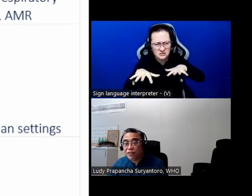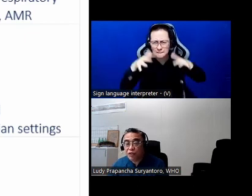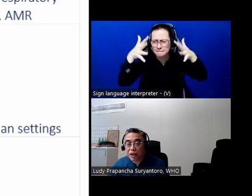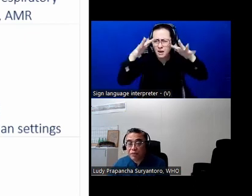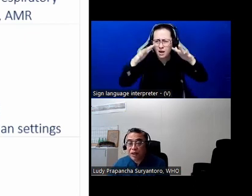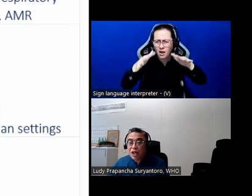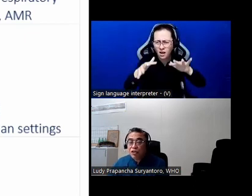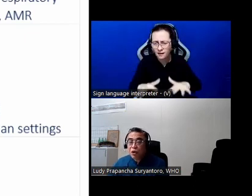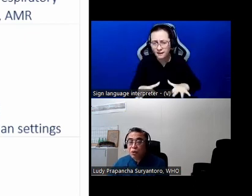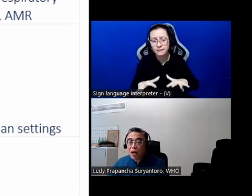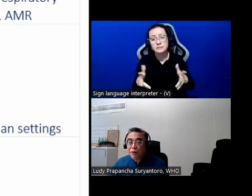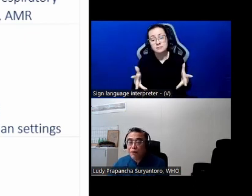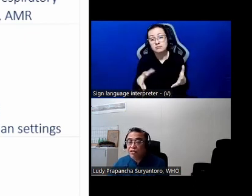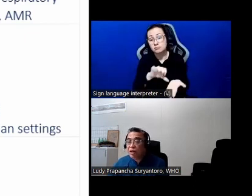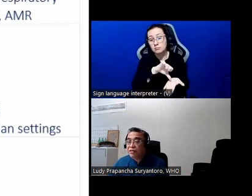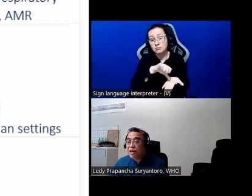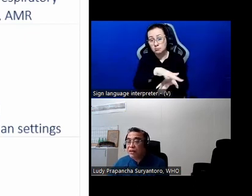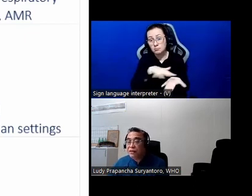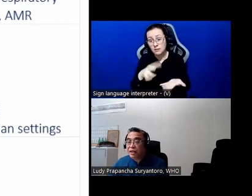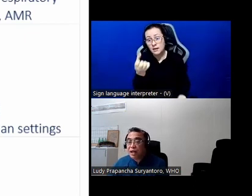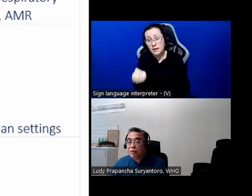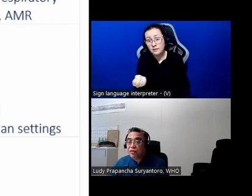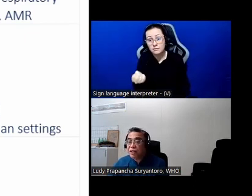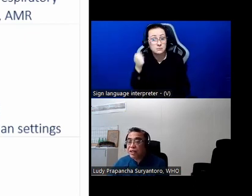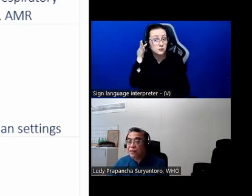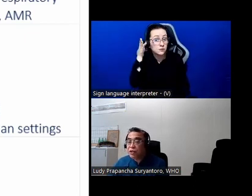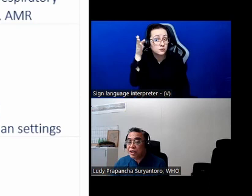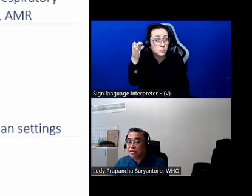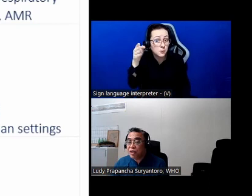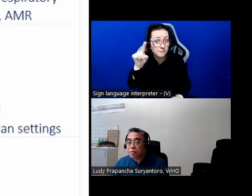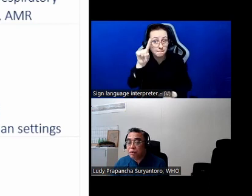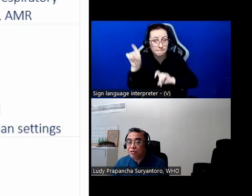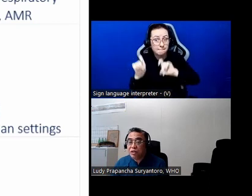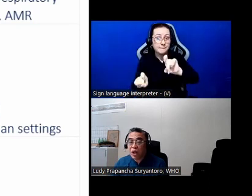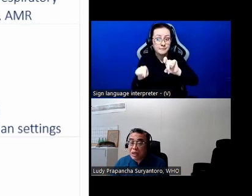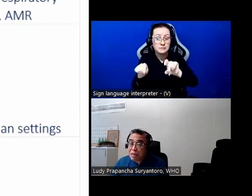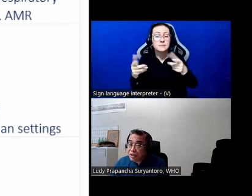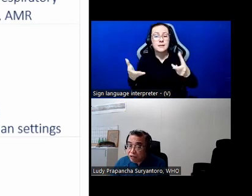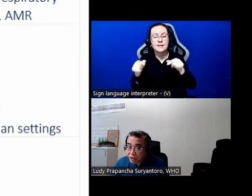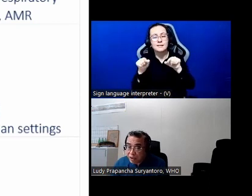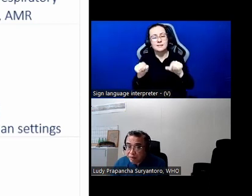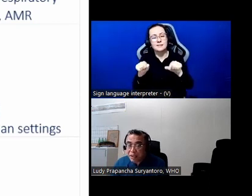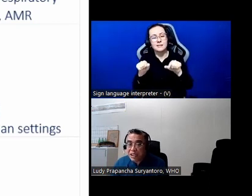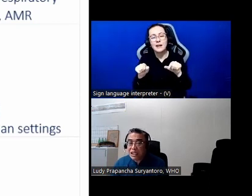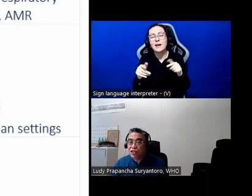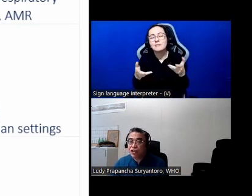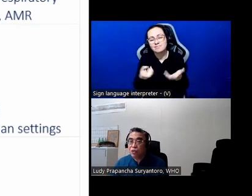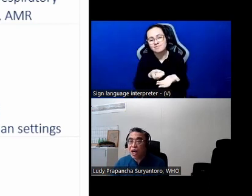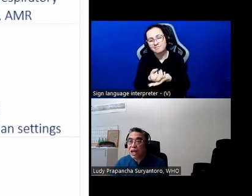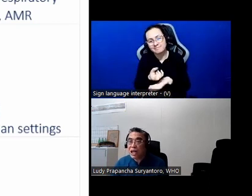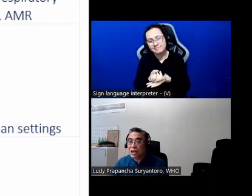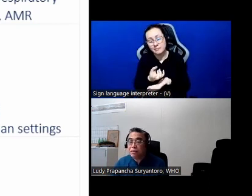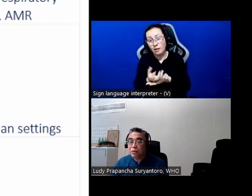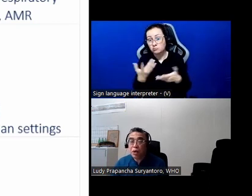face in the future. So these are the relevant, just to give a good example, it's not limited to this, but it is just